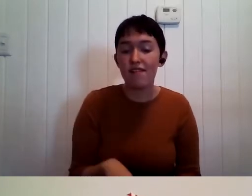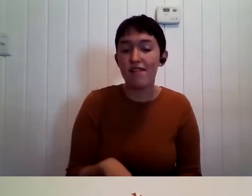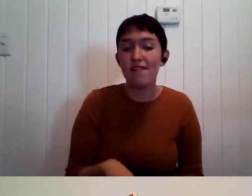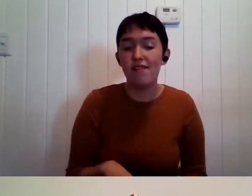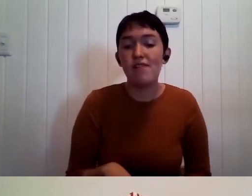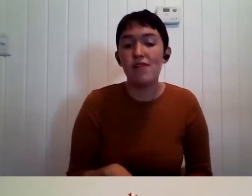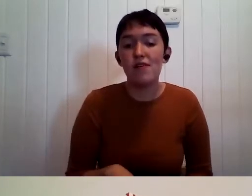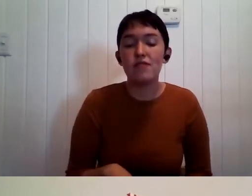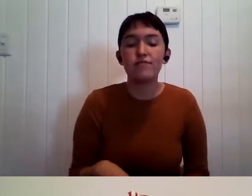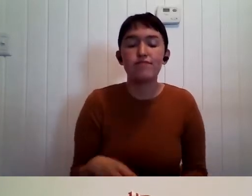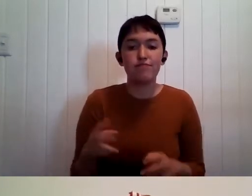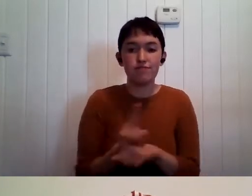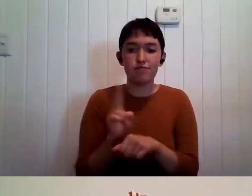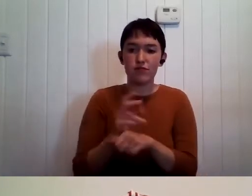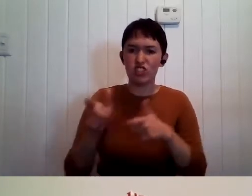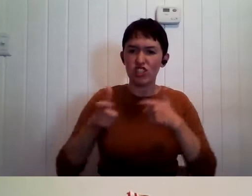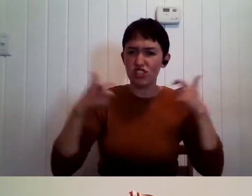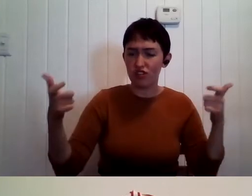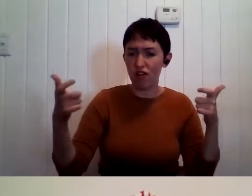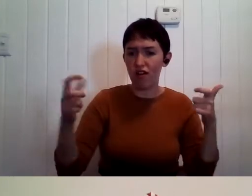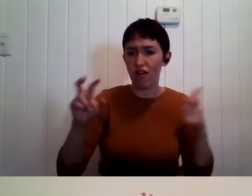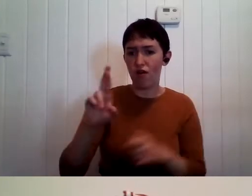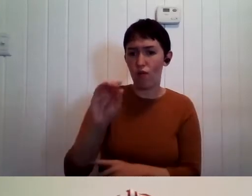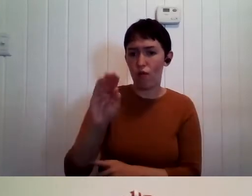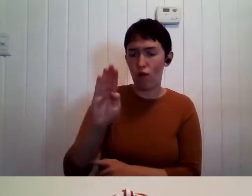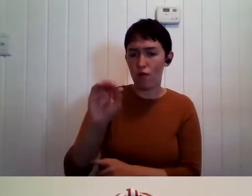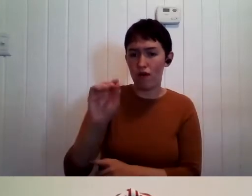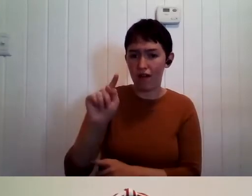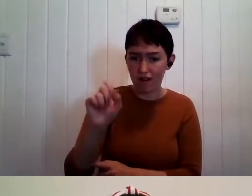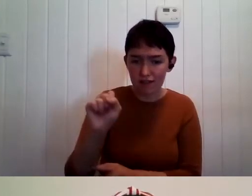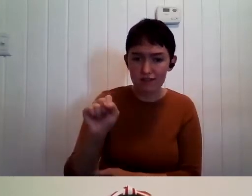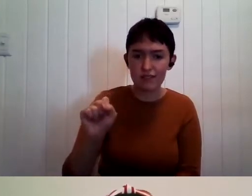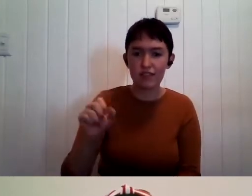they use these giant robots that do all of like moving the